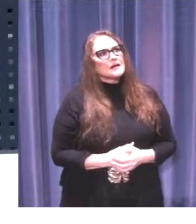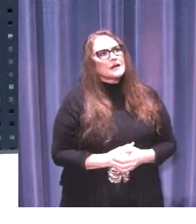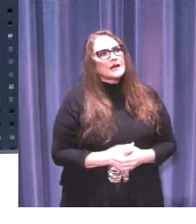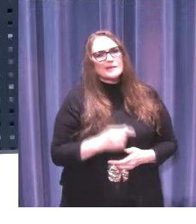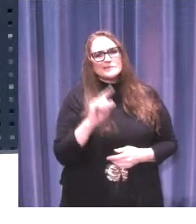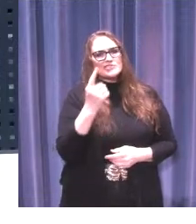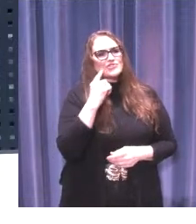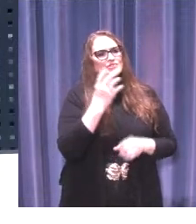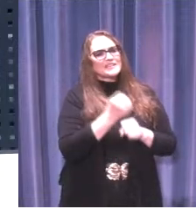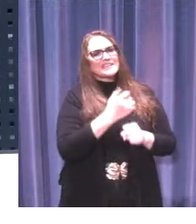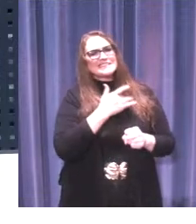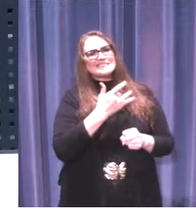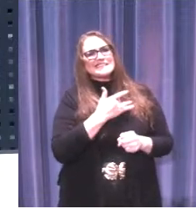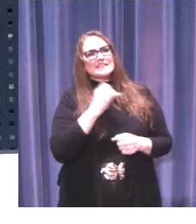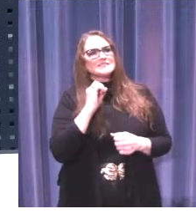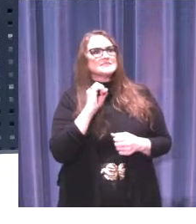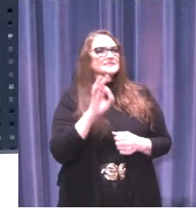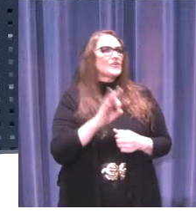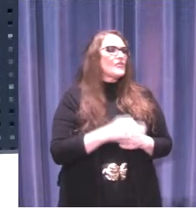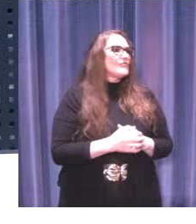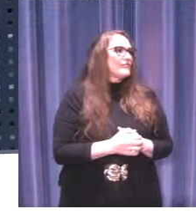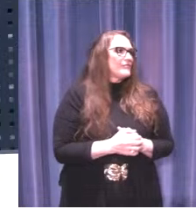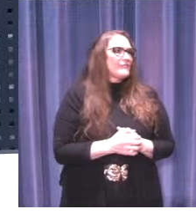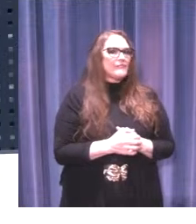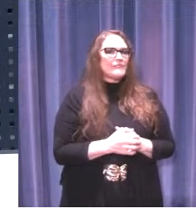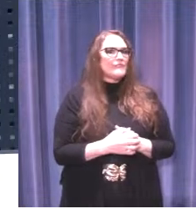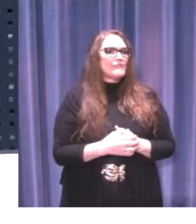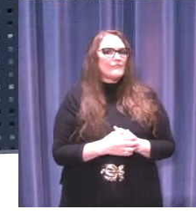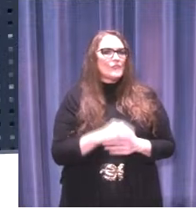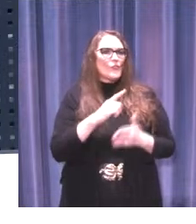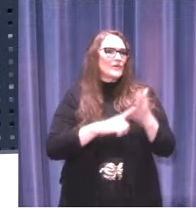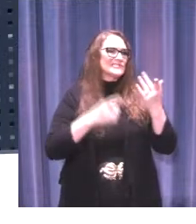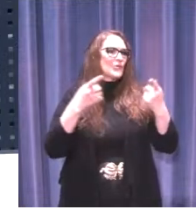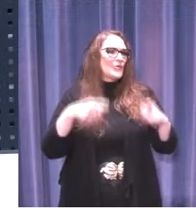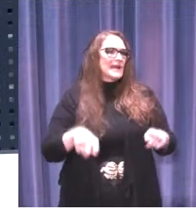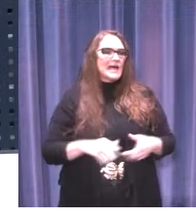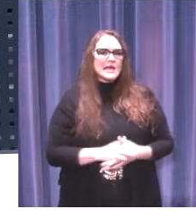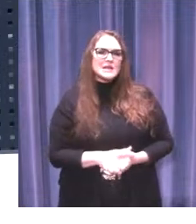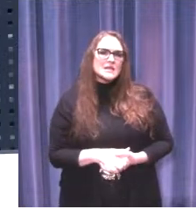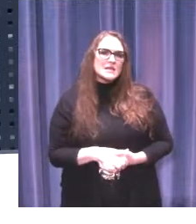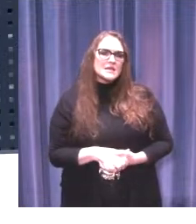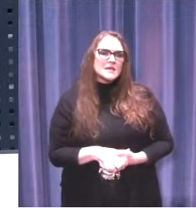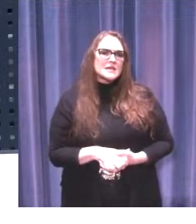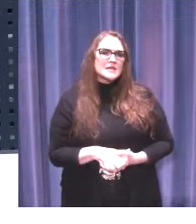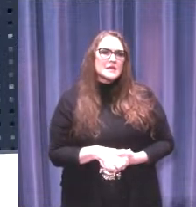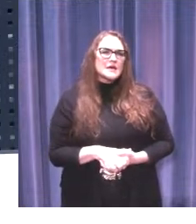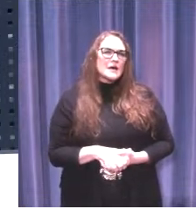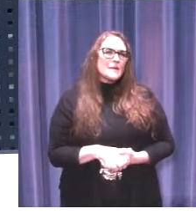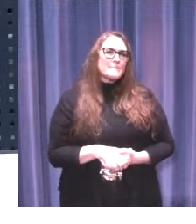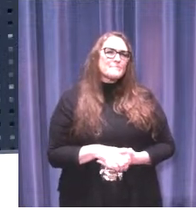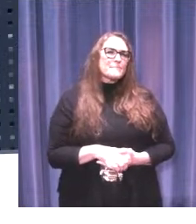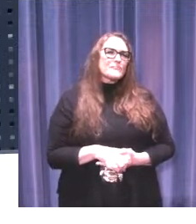Just to get a sense of what's going on.